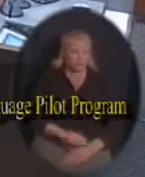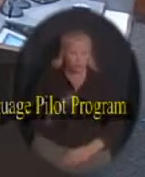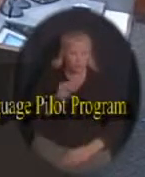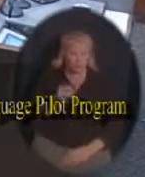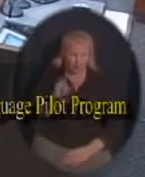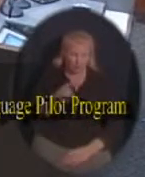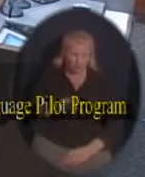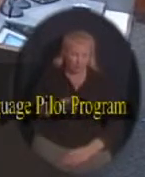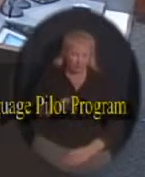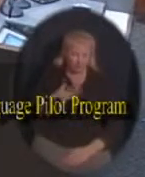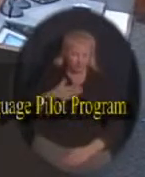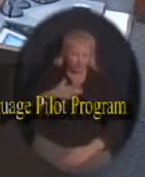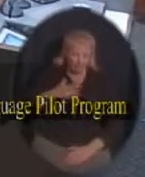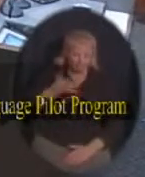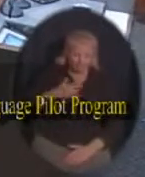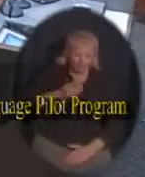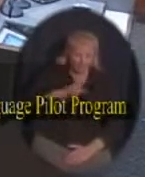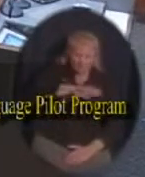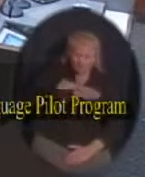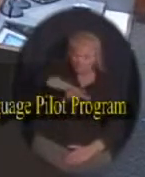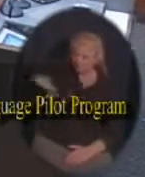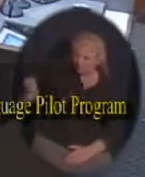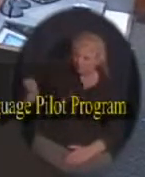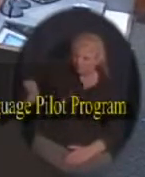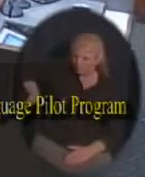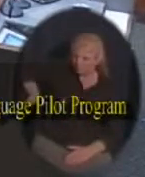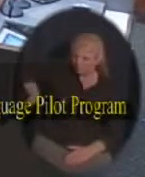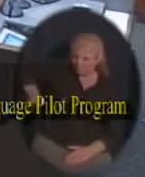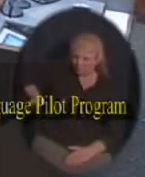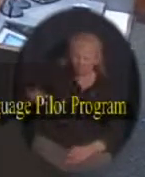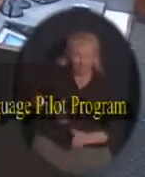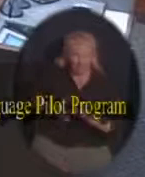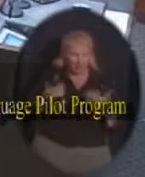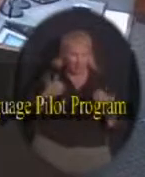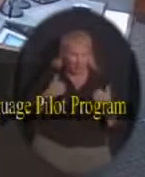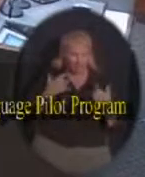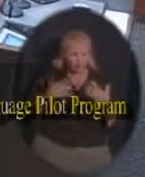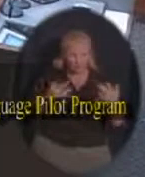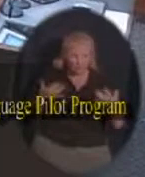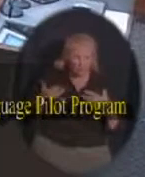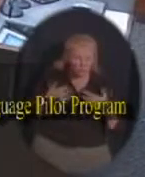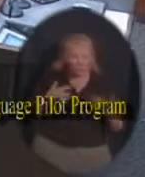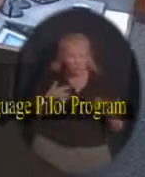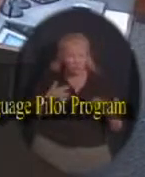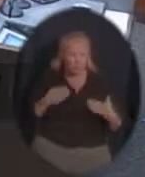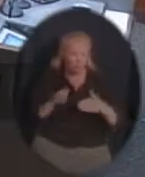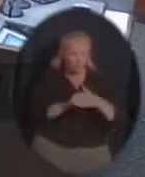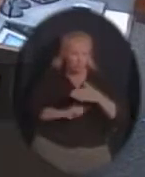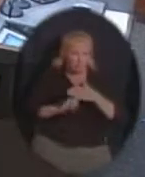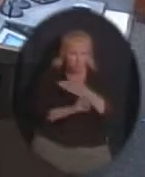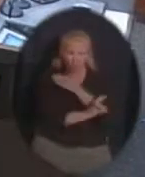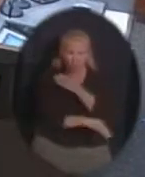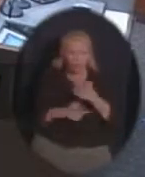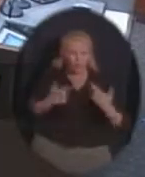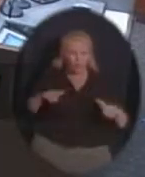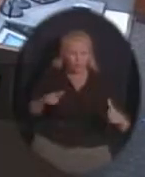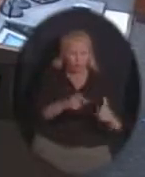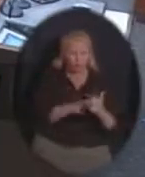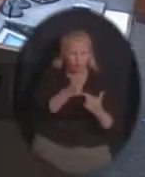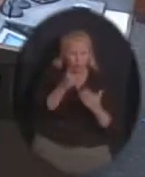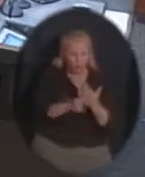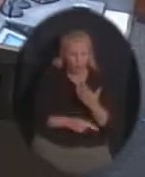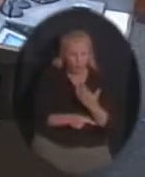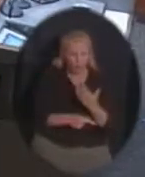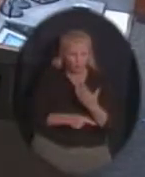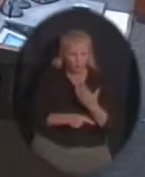all my personal feelings aside and to look at that way. And I have some concerns about the elementary language, foreign language program.